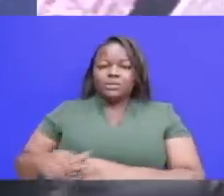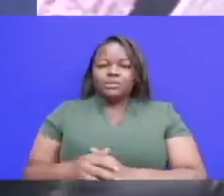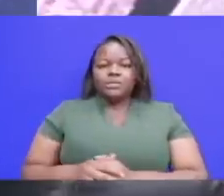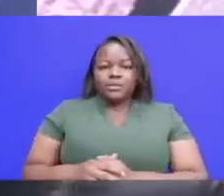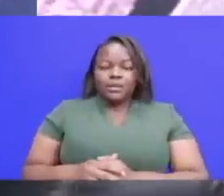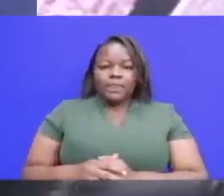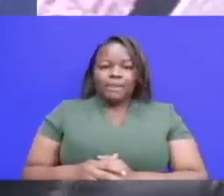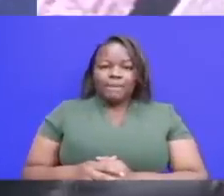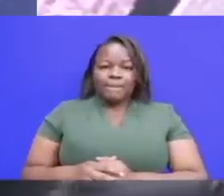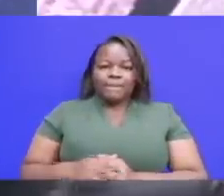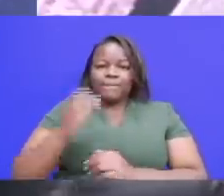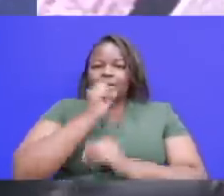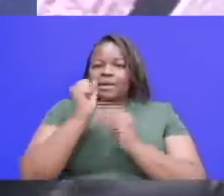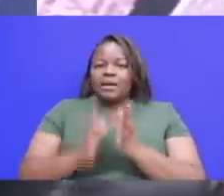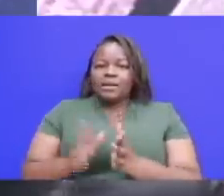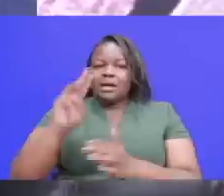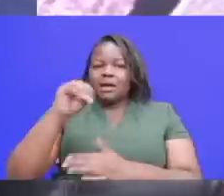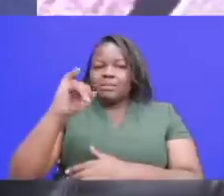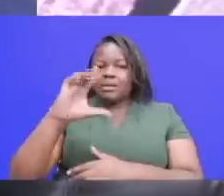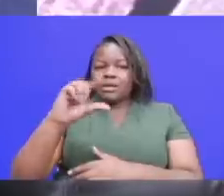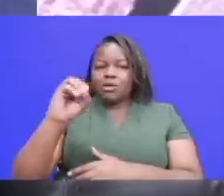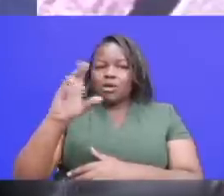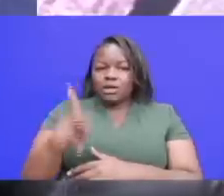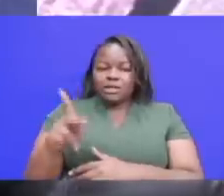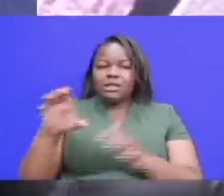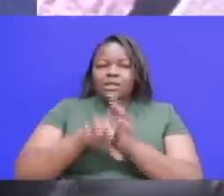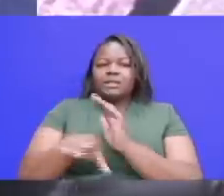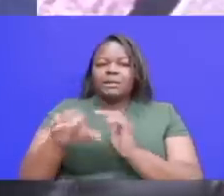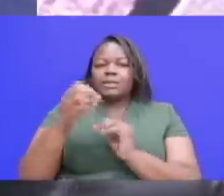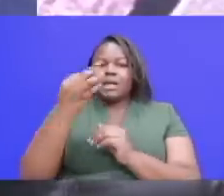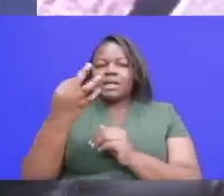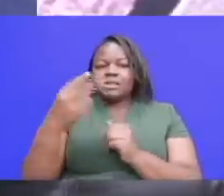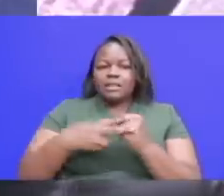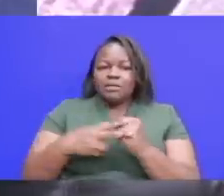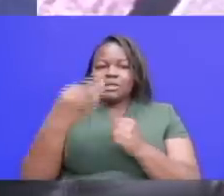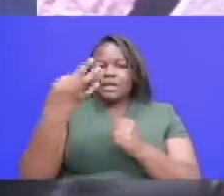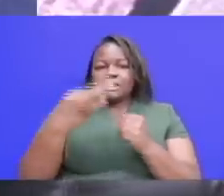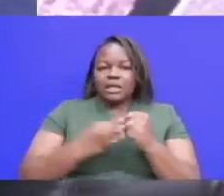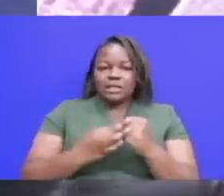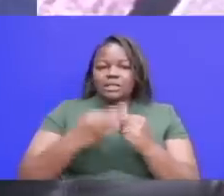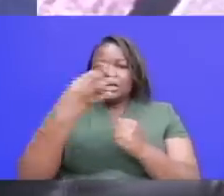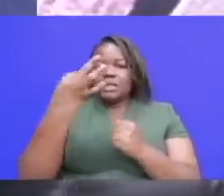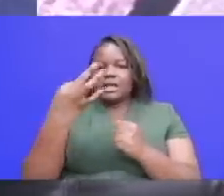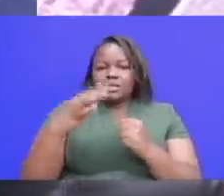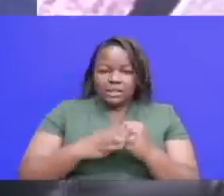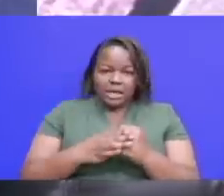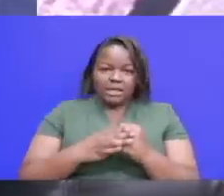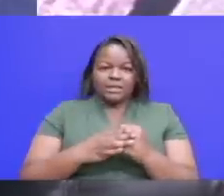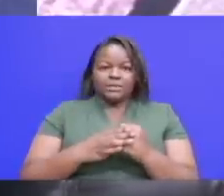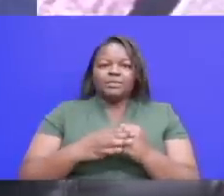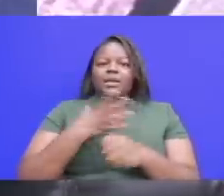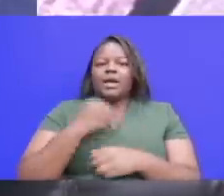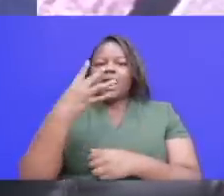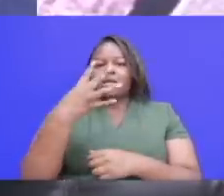and Brother Migok. Yep. Chapter 37, 38, mm-hmm. and 39 of Genesis, and 40, we are